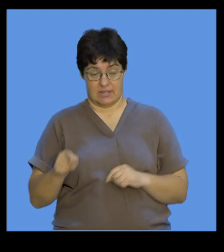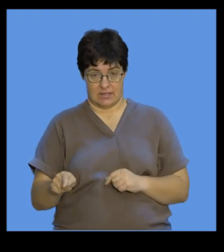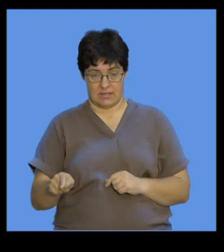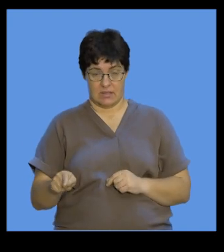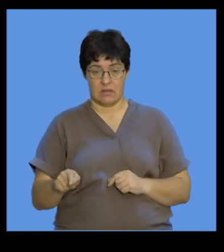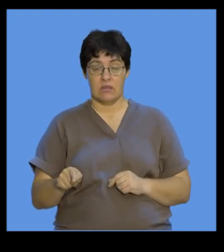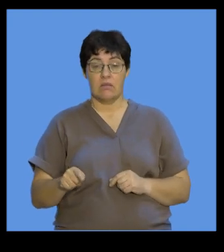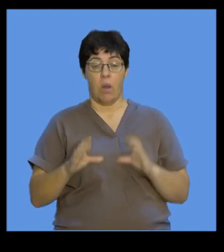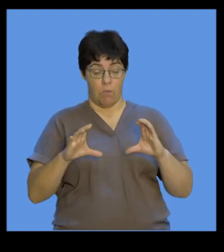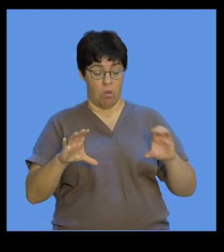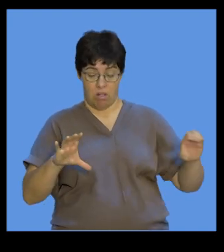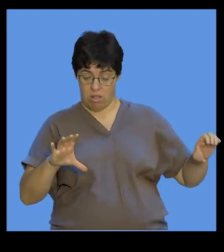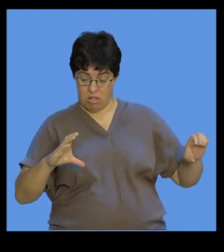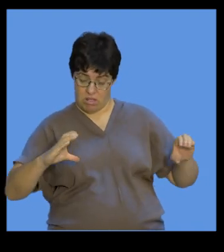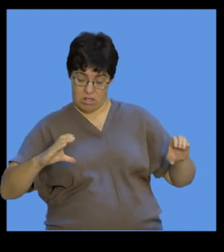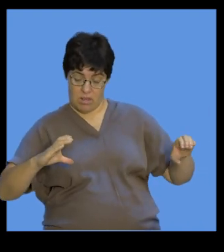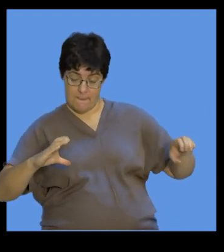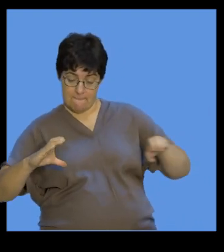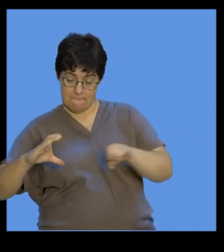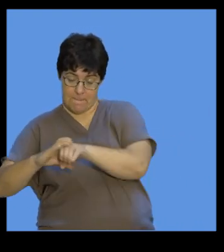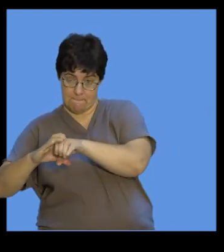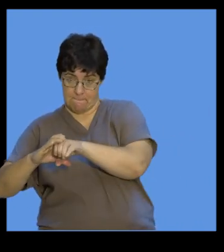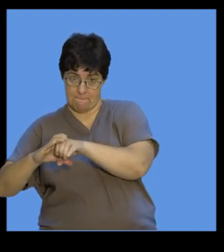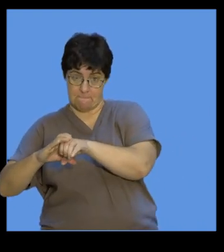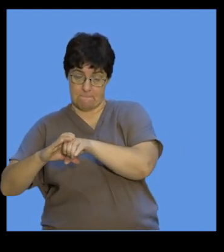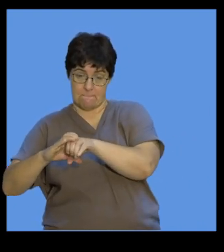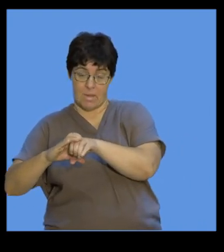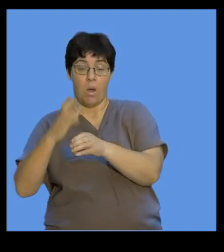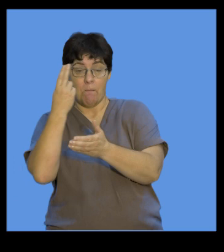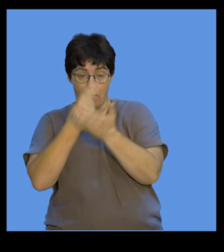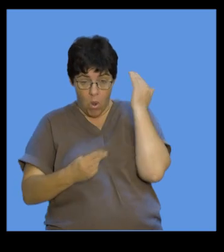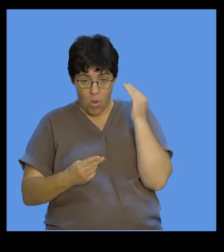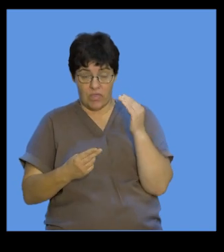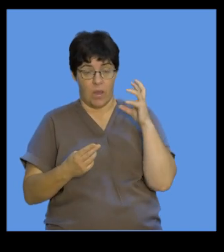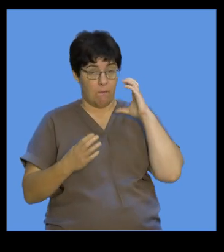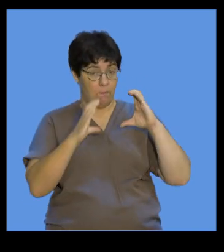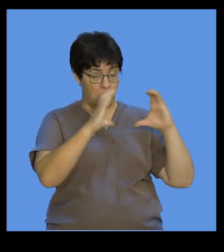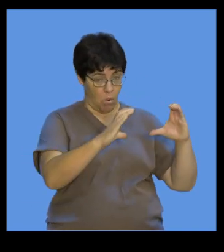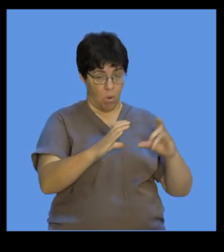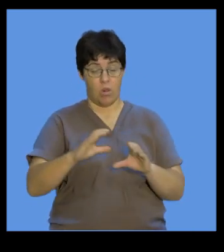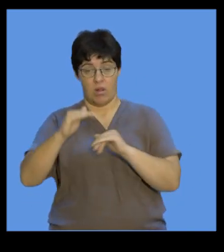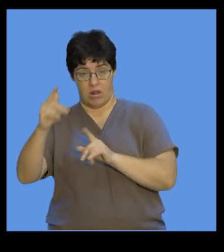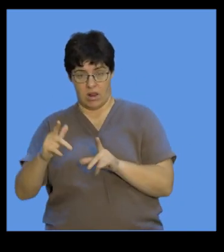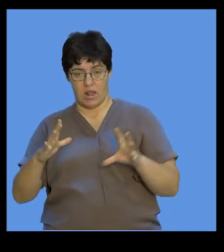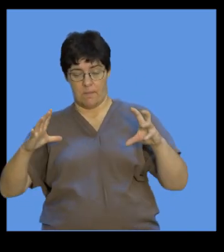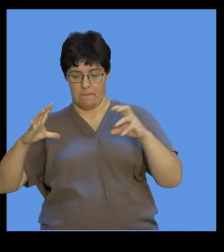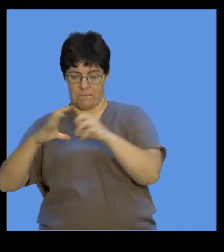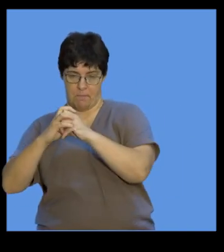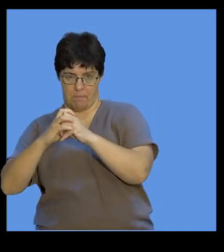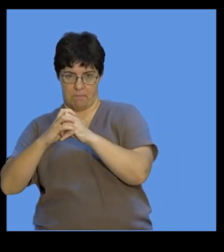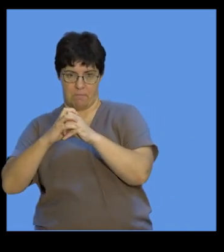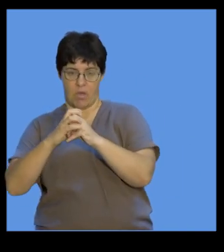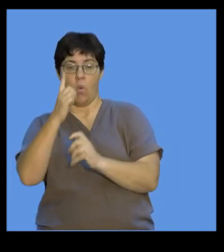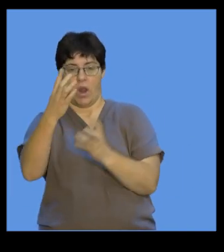in, the container and the ball become one